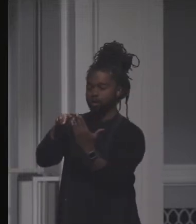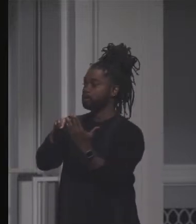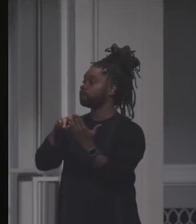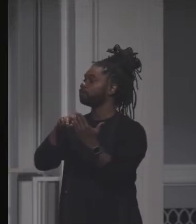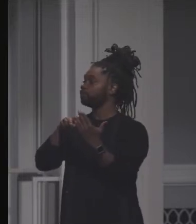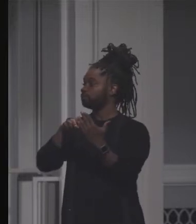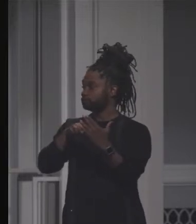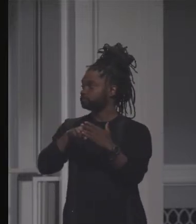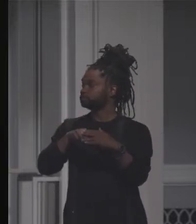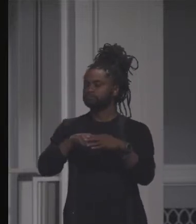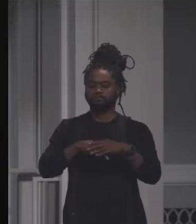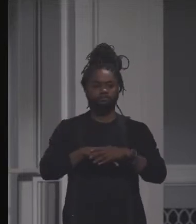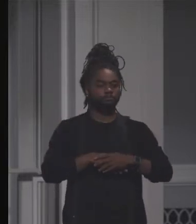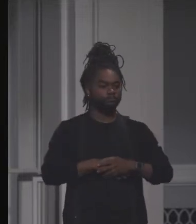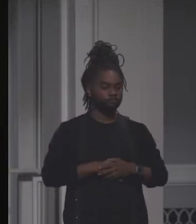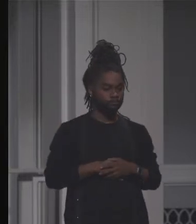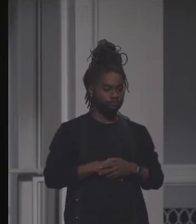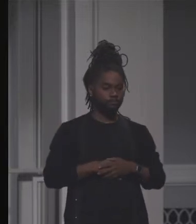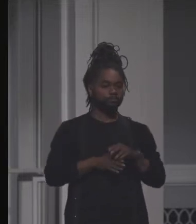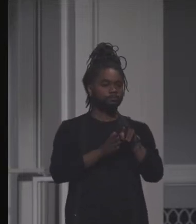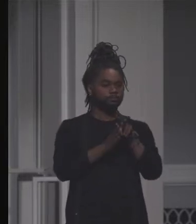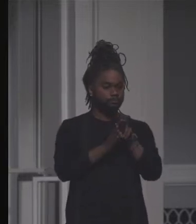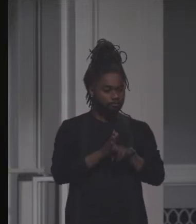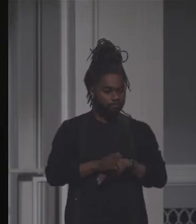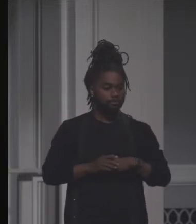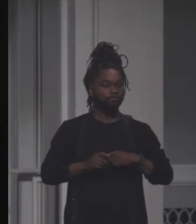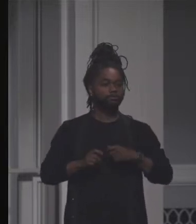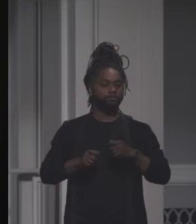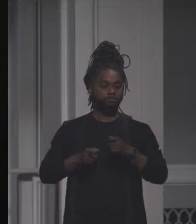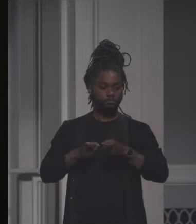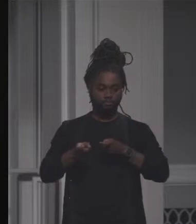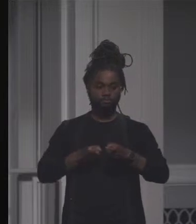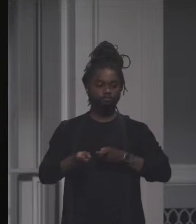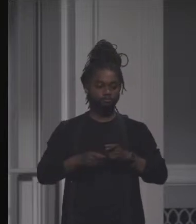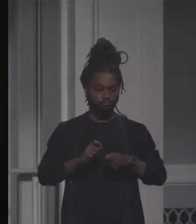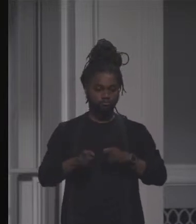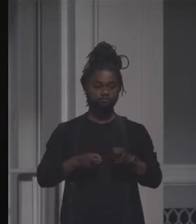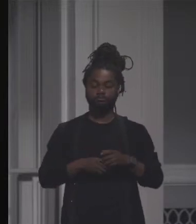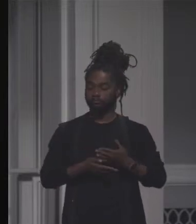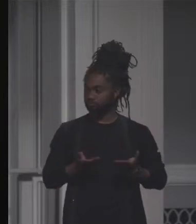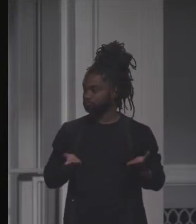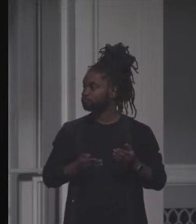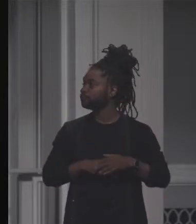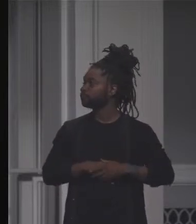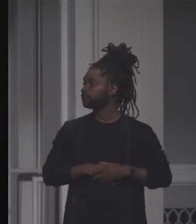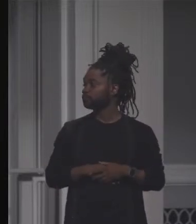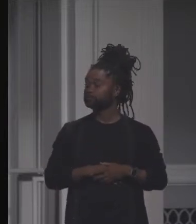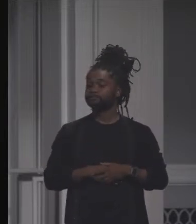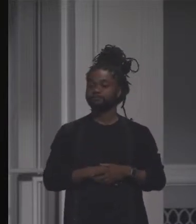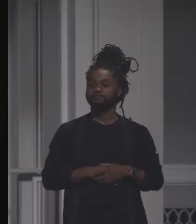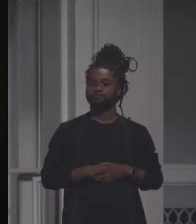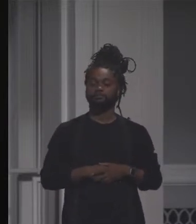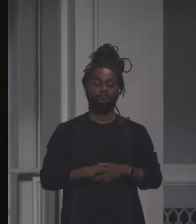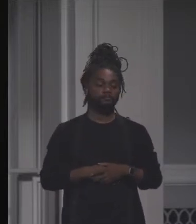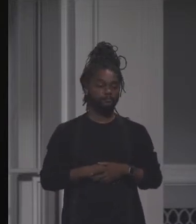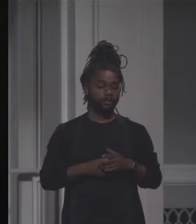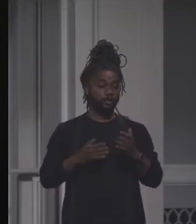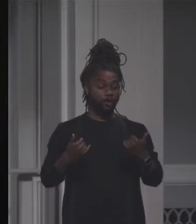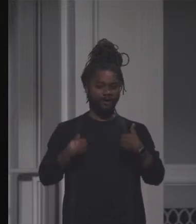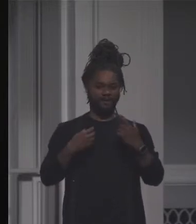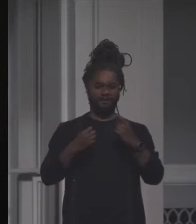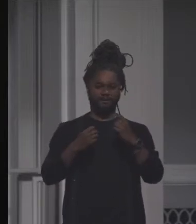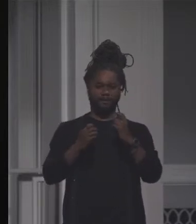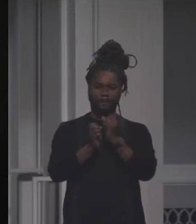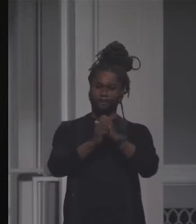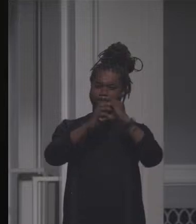goods. Things, I reasoned, couldn't lie. So now I had this picture